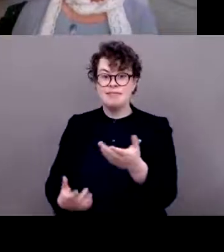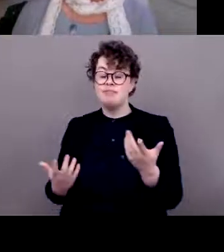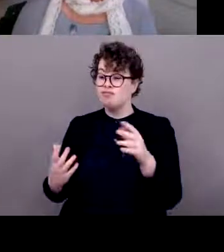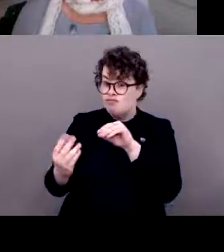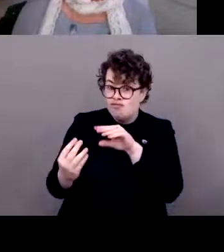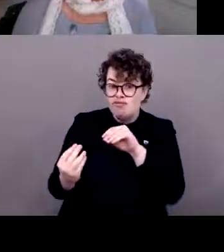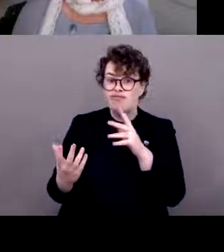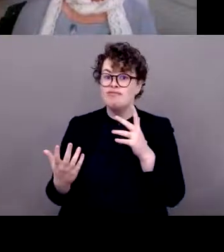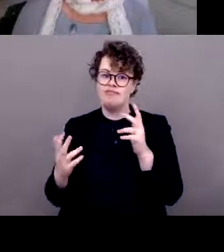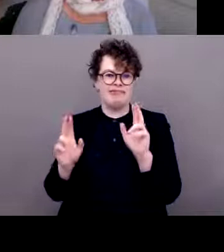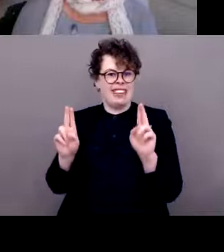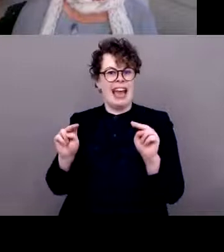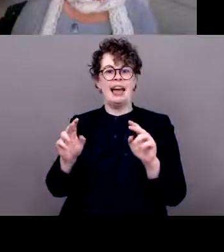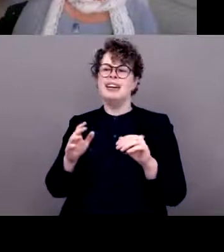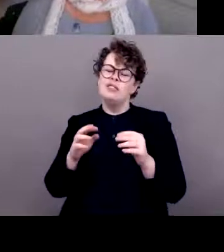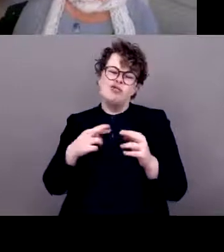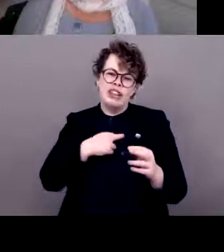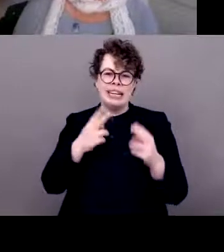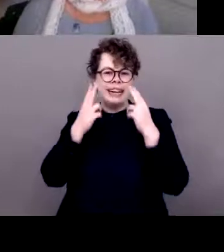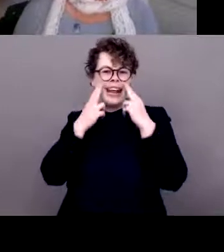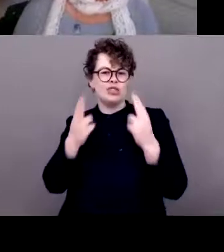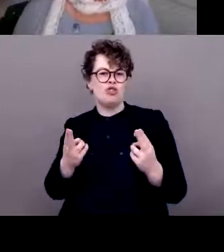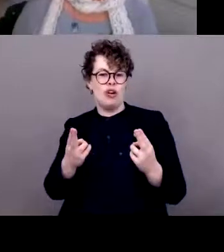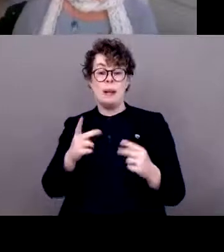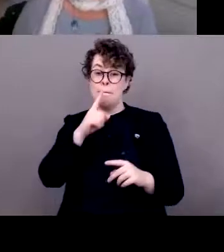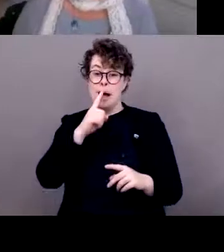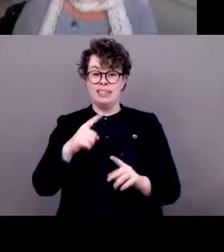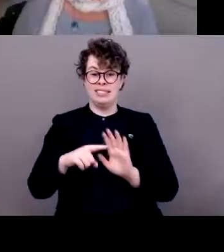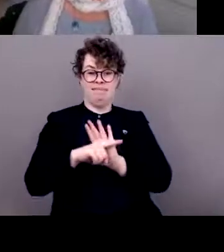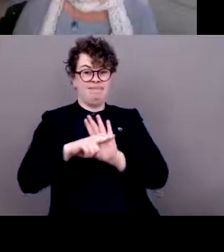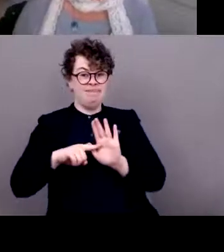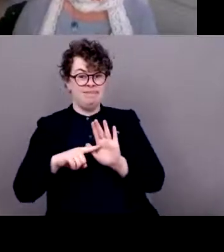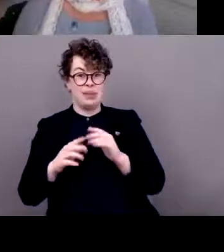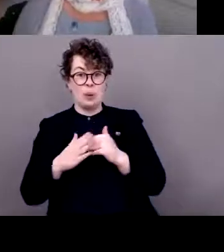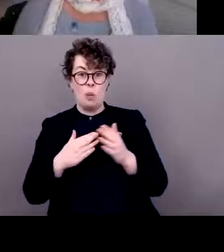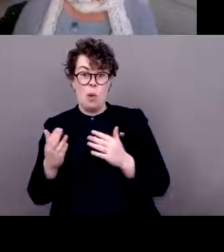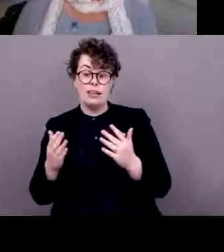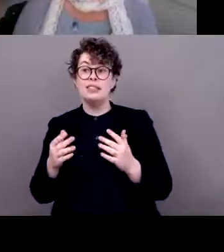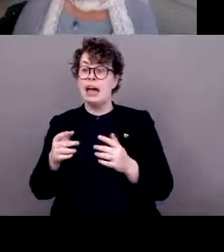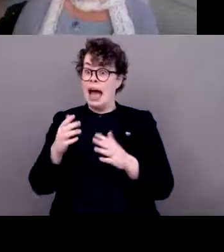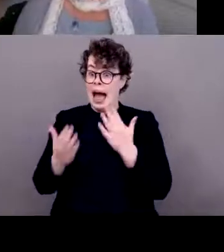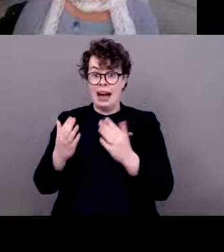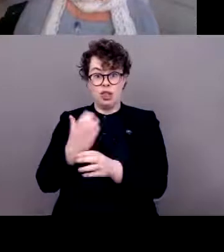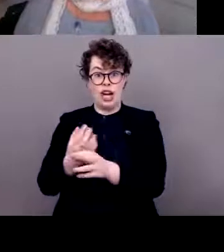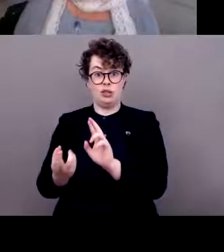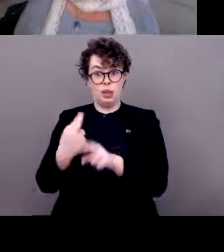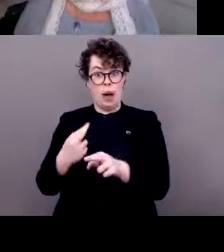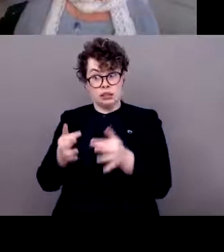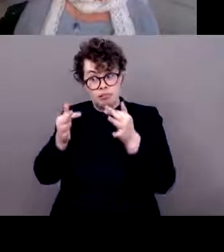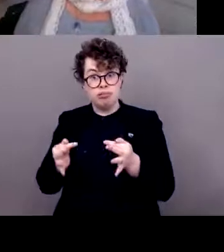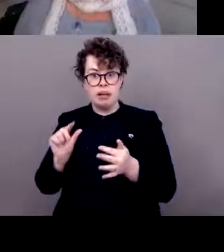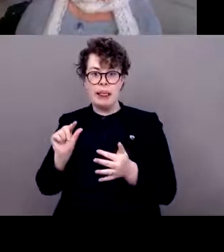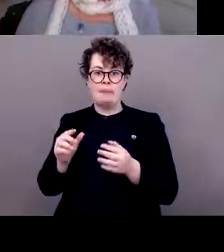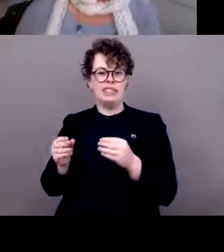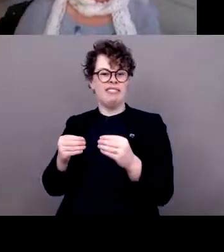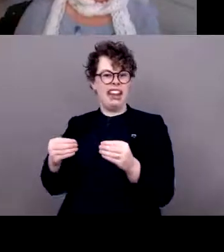anywhere. They're very naturalistic. But a disadvantage, if you like, is that that's open to interpretation as well. But for the clients who